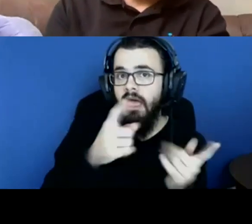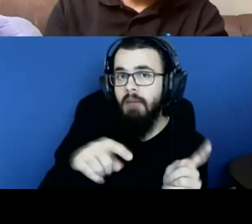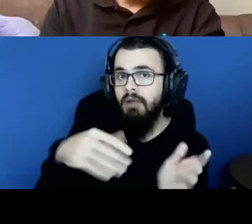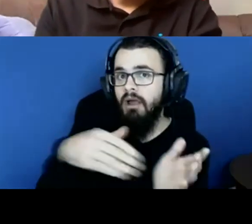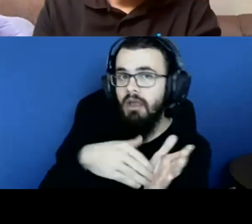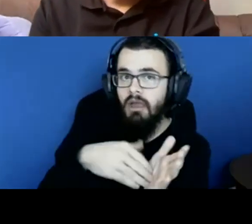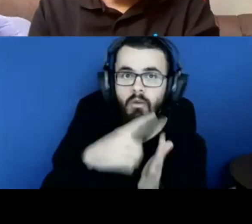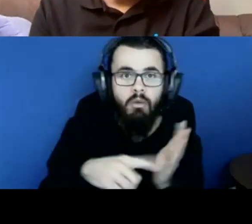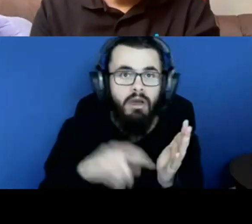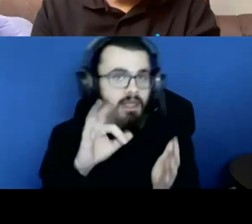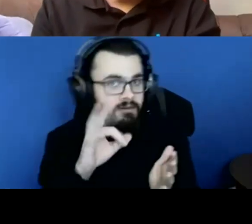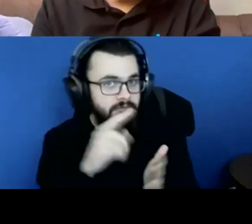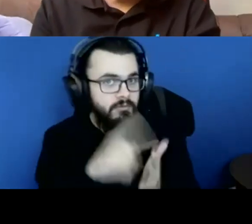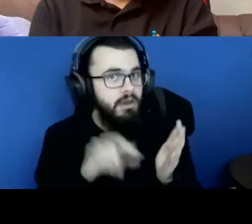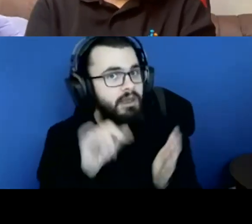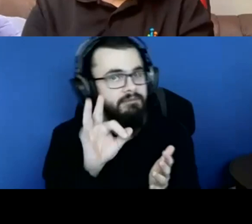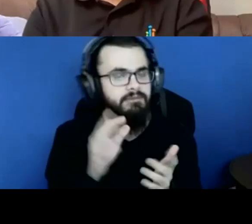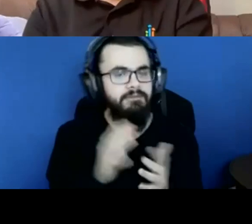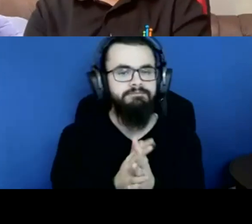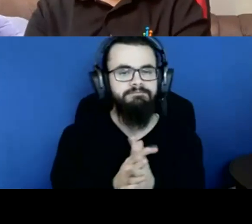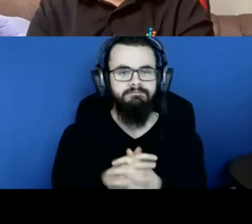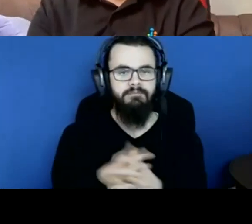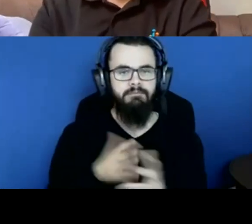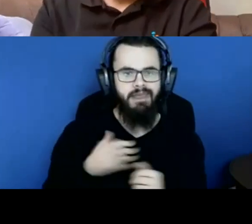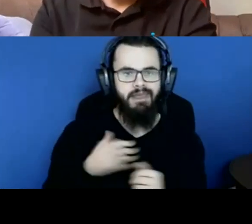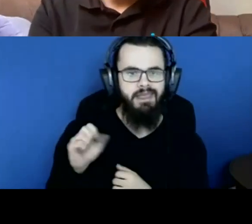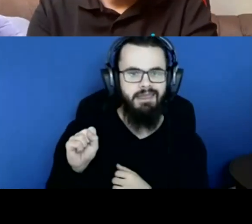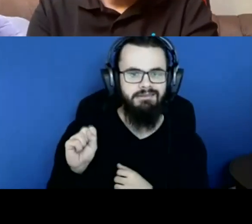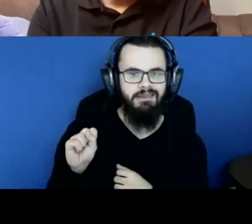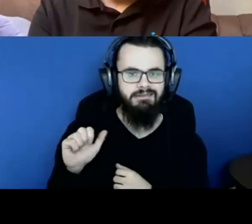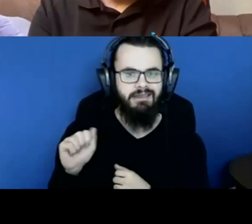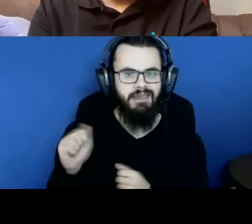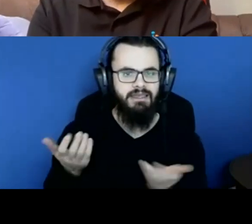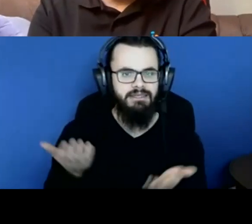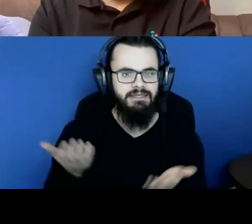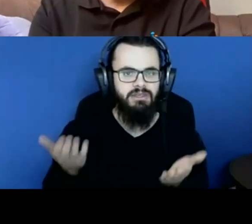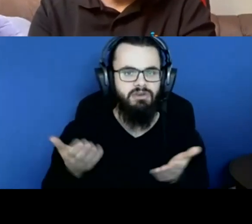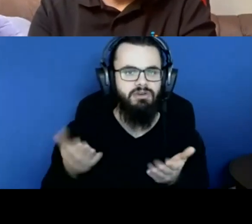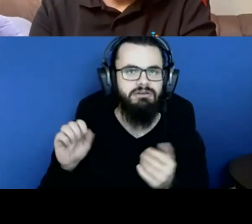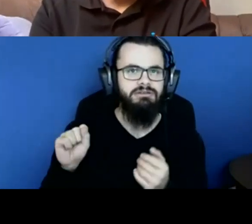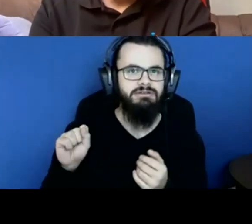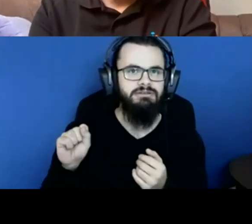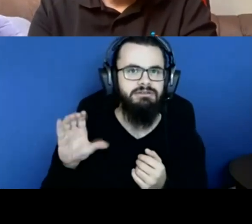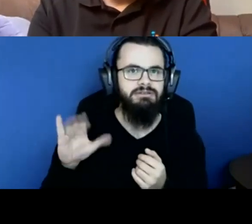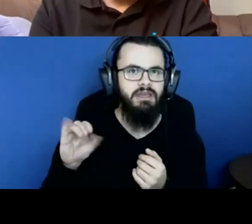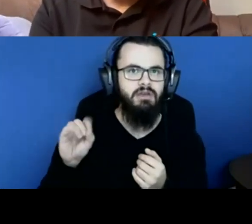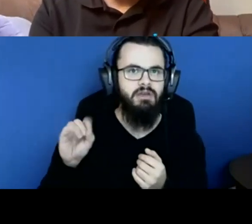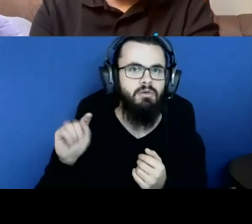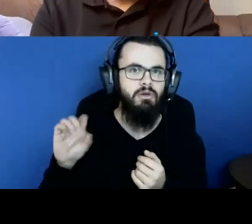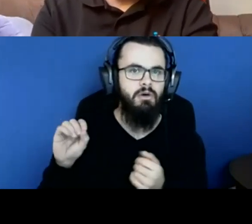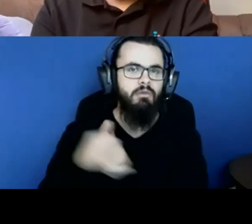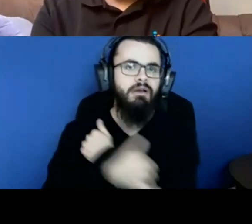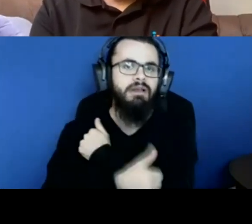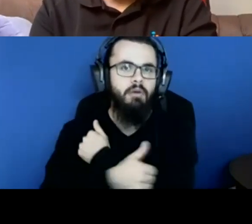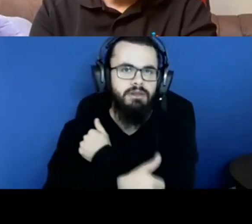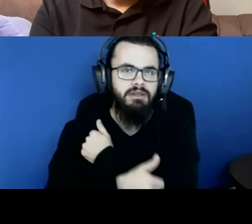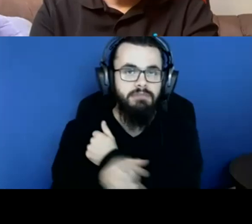SSA, and my SSA here in Sauter County listened to me.